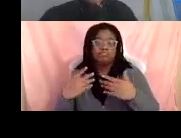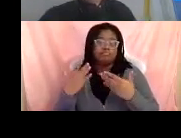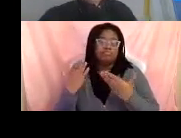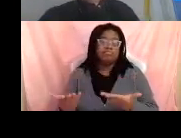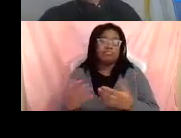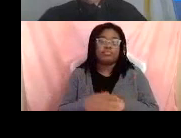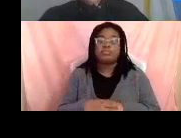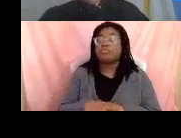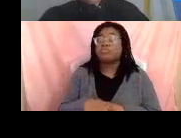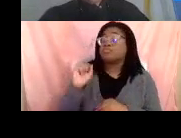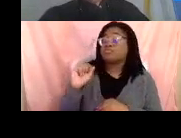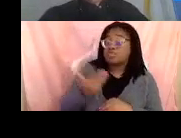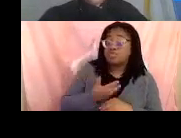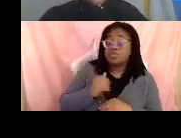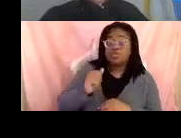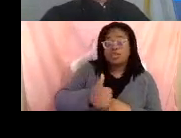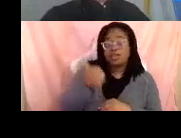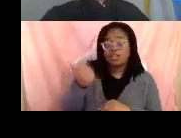And an introduction of